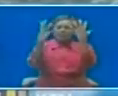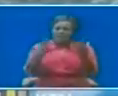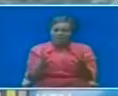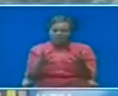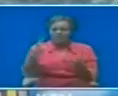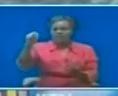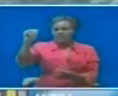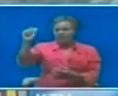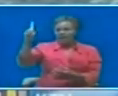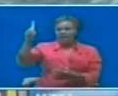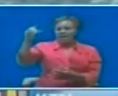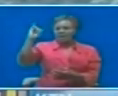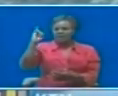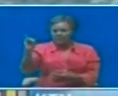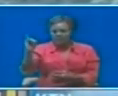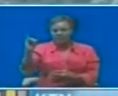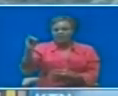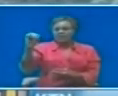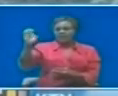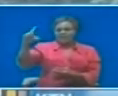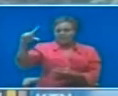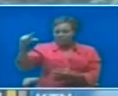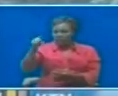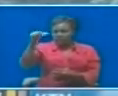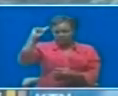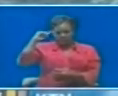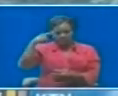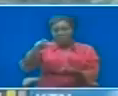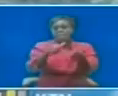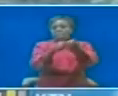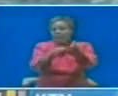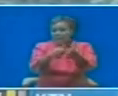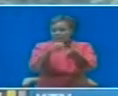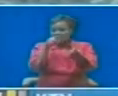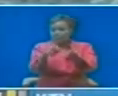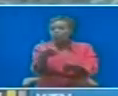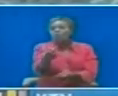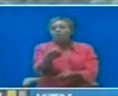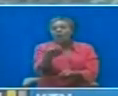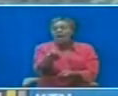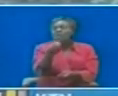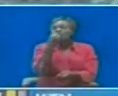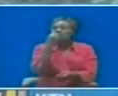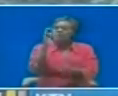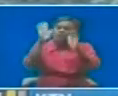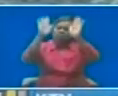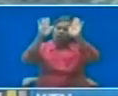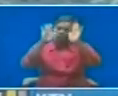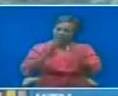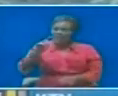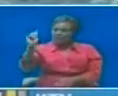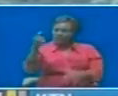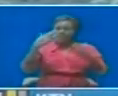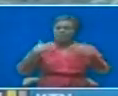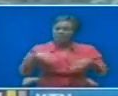Wasingishu, Trans-Zoya, and Elgeyo Marakwet. Considering that maize, in essence, ugali, is the staple food for many Kenyans, some